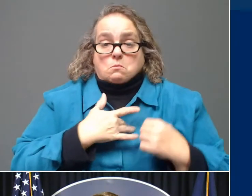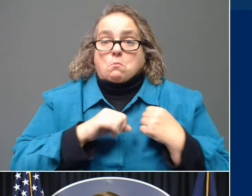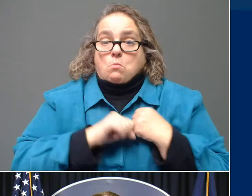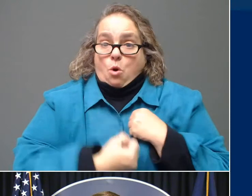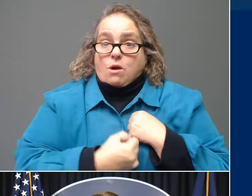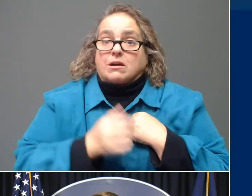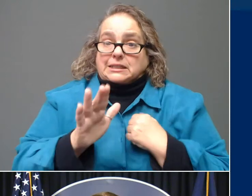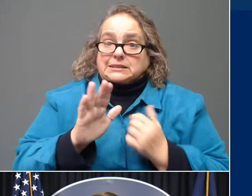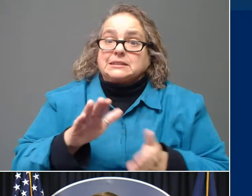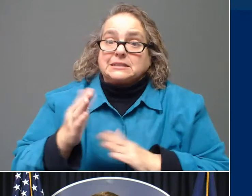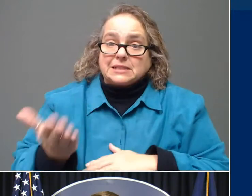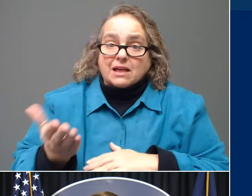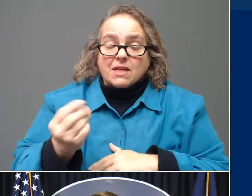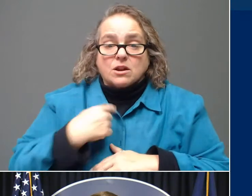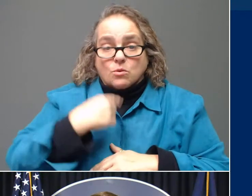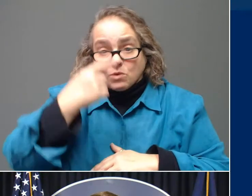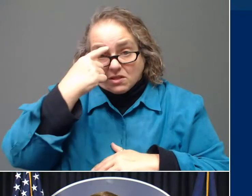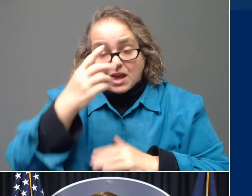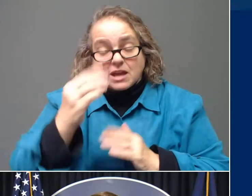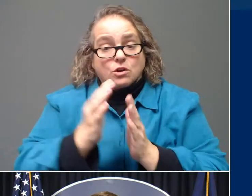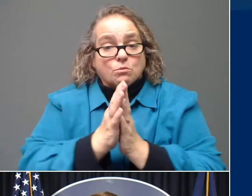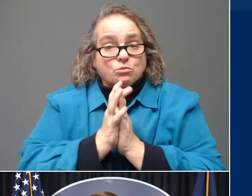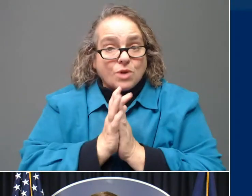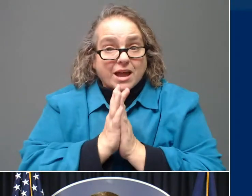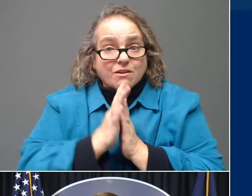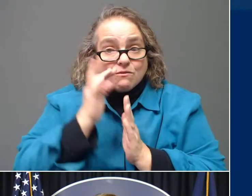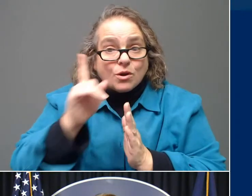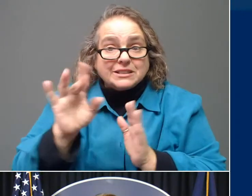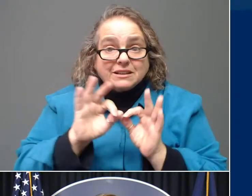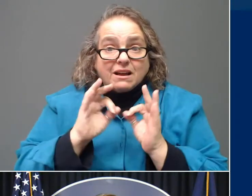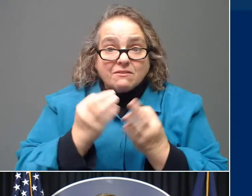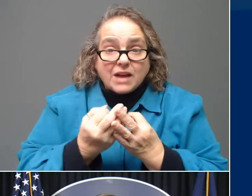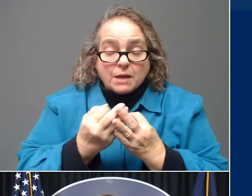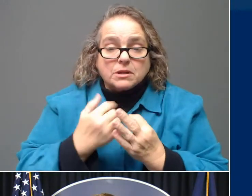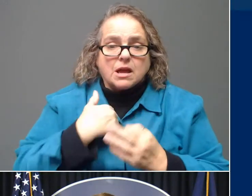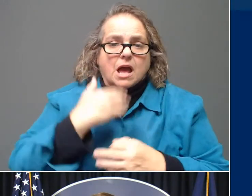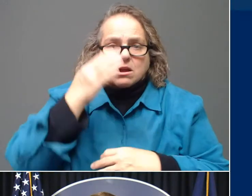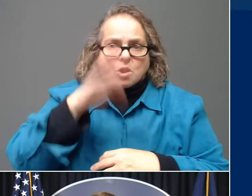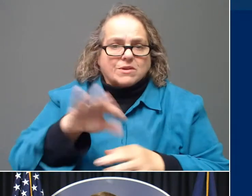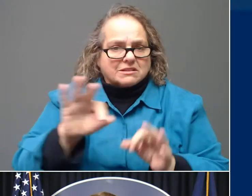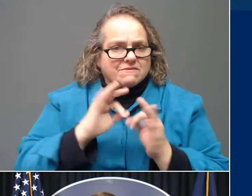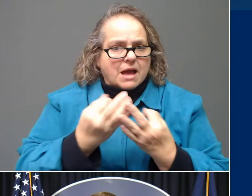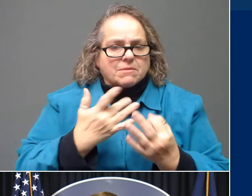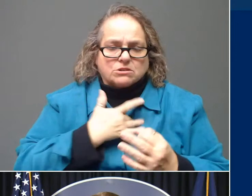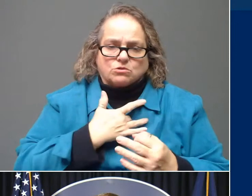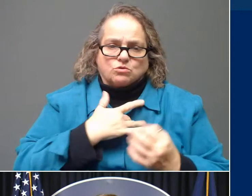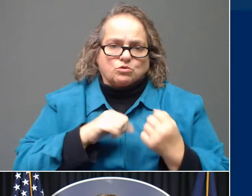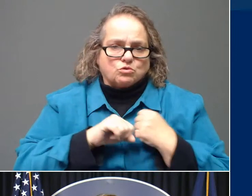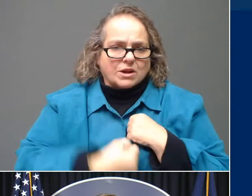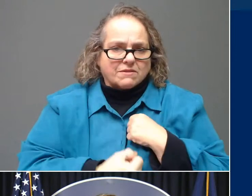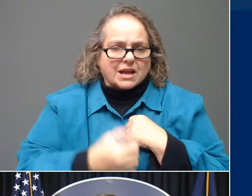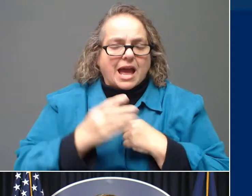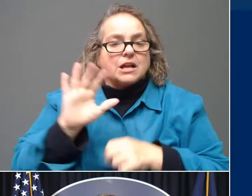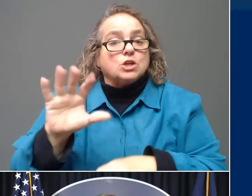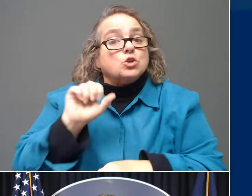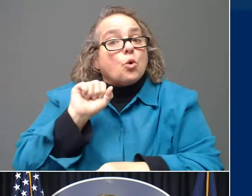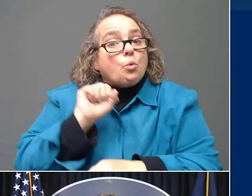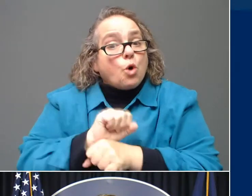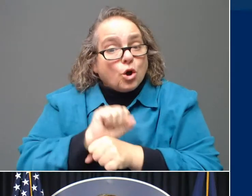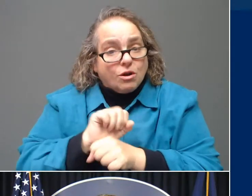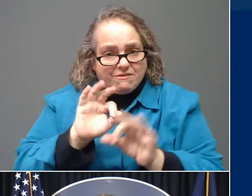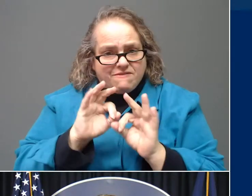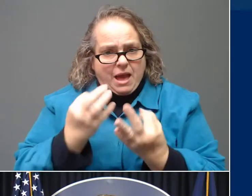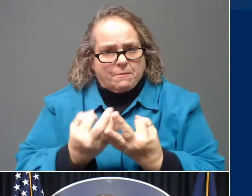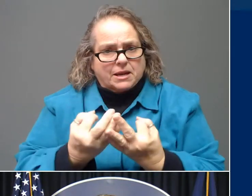about and pray for his family, which I know is grieving. We think about his work family around him that feels